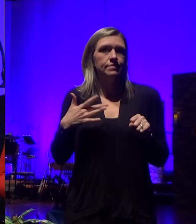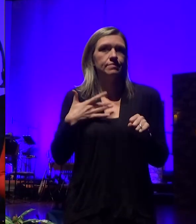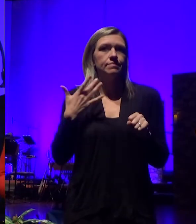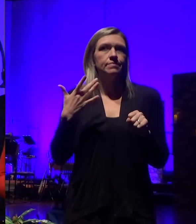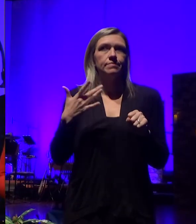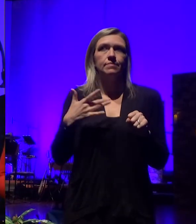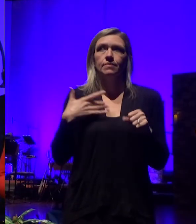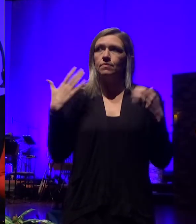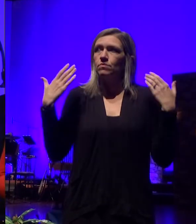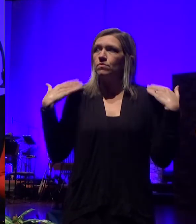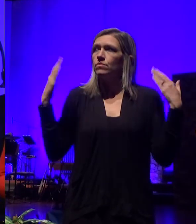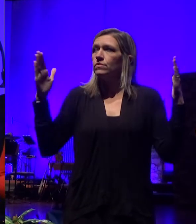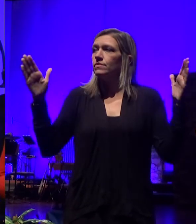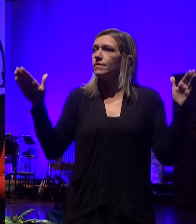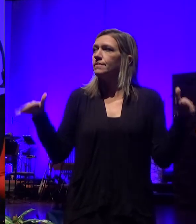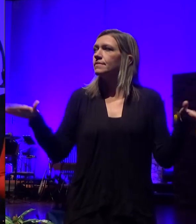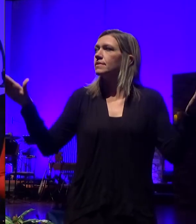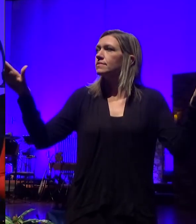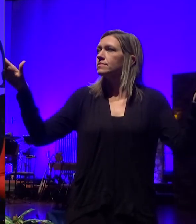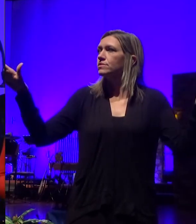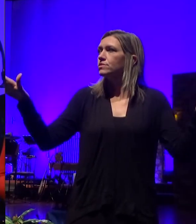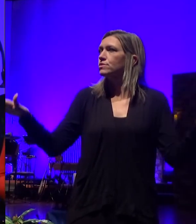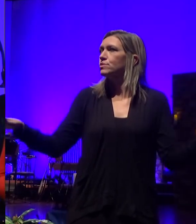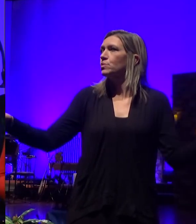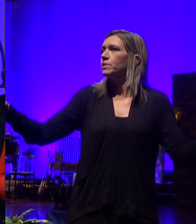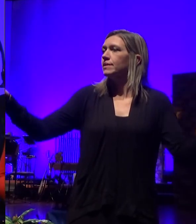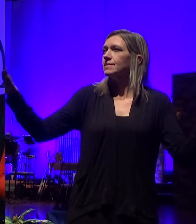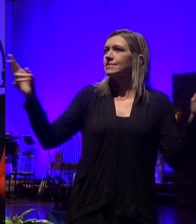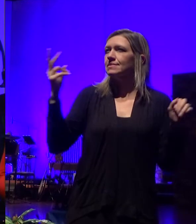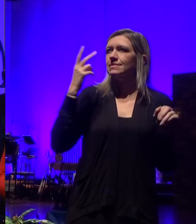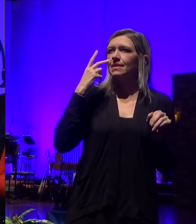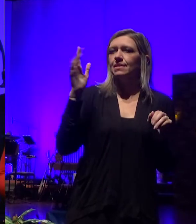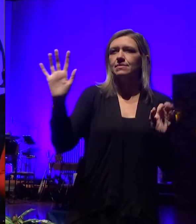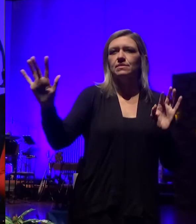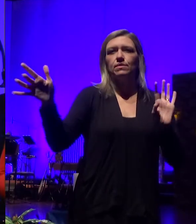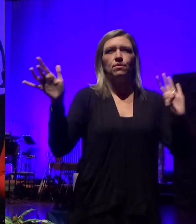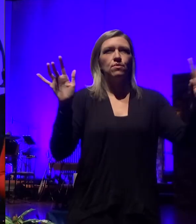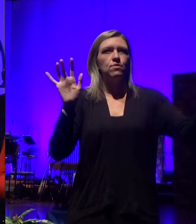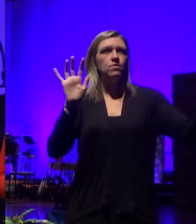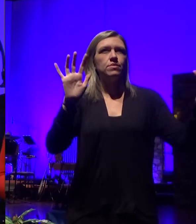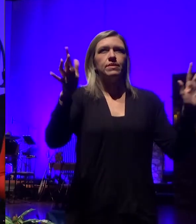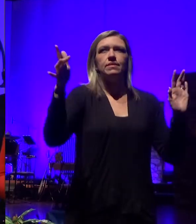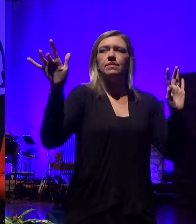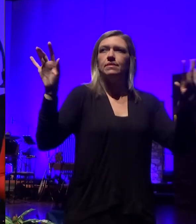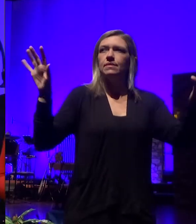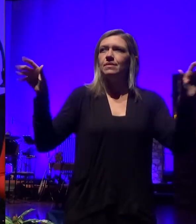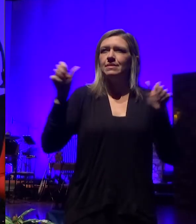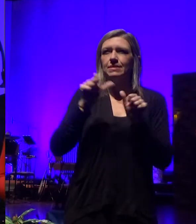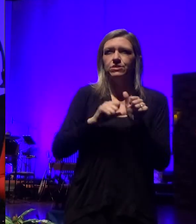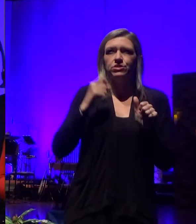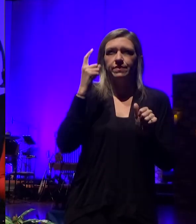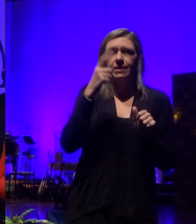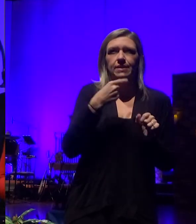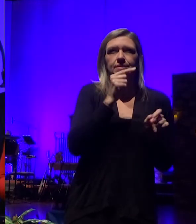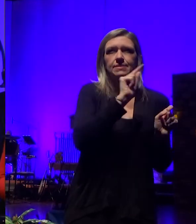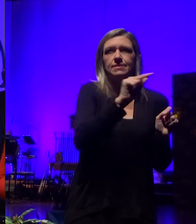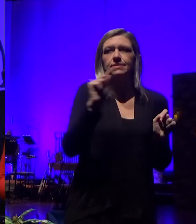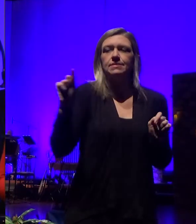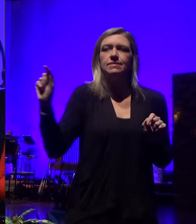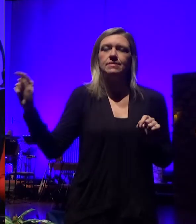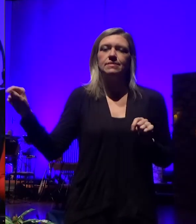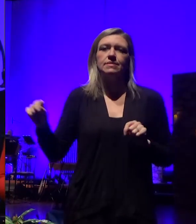I can hear the brush of angel wings. I see glory on each